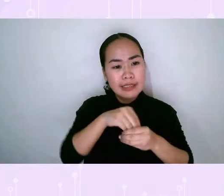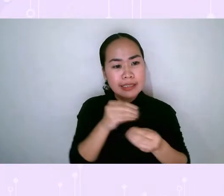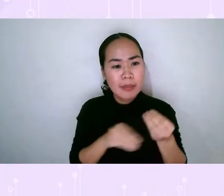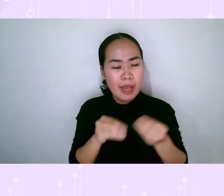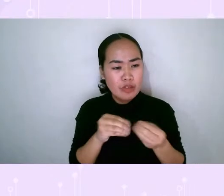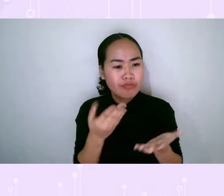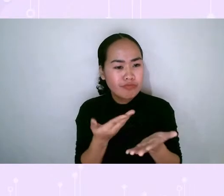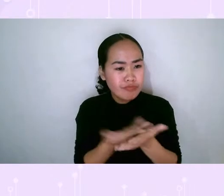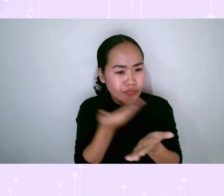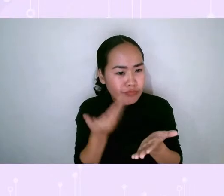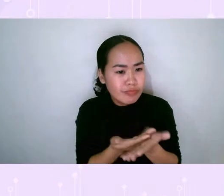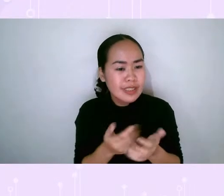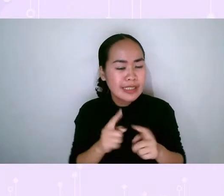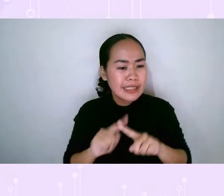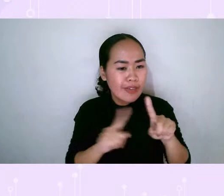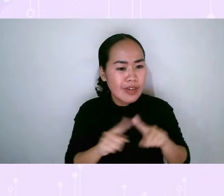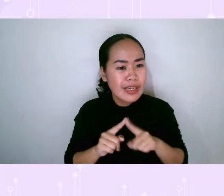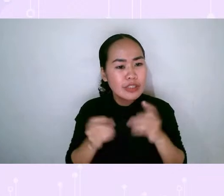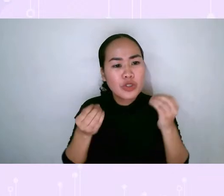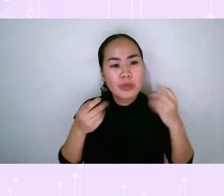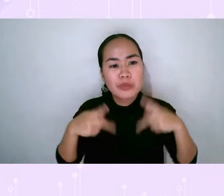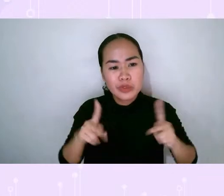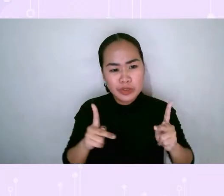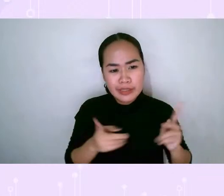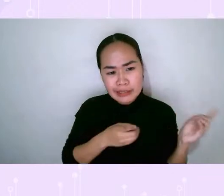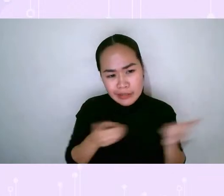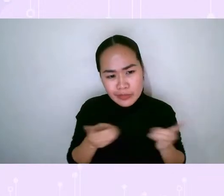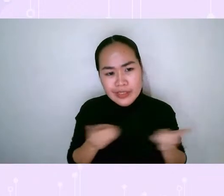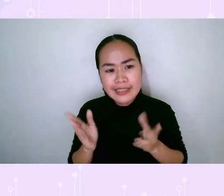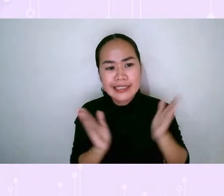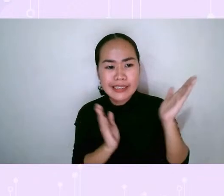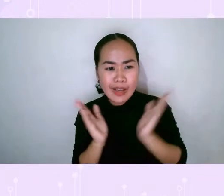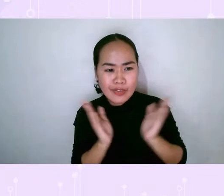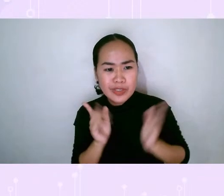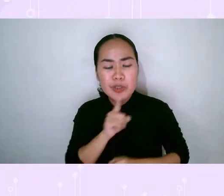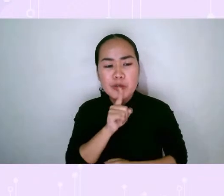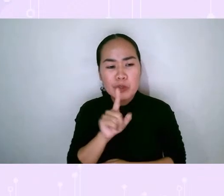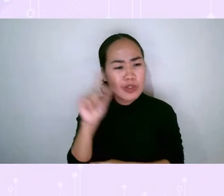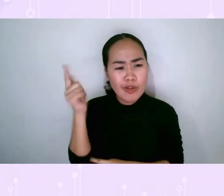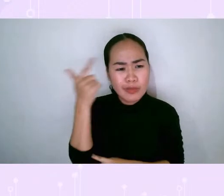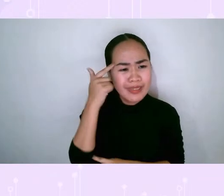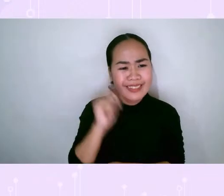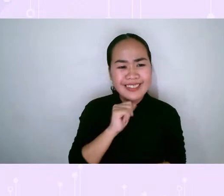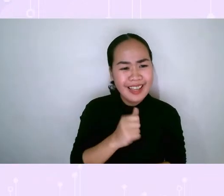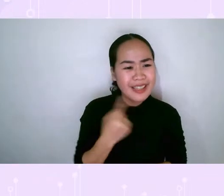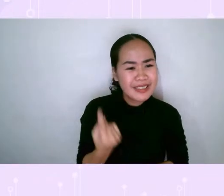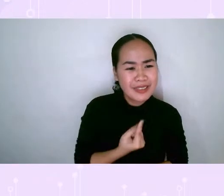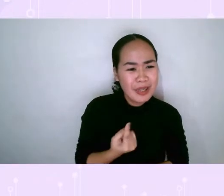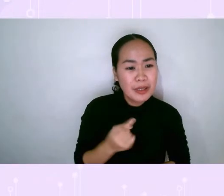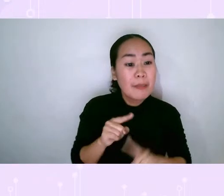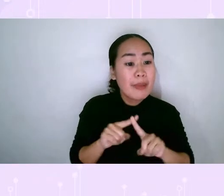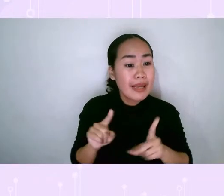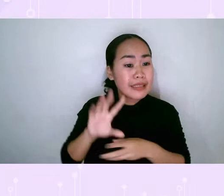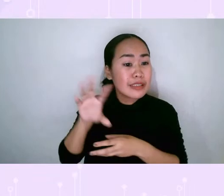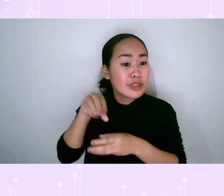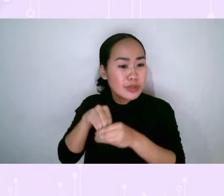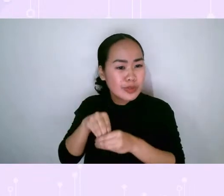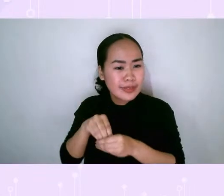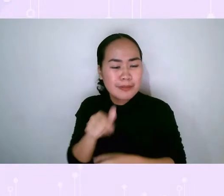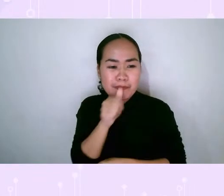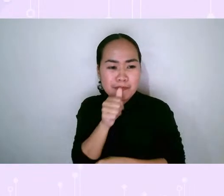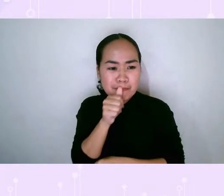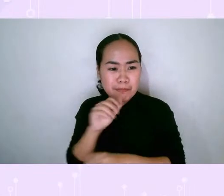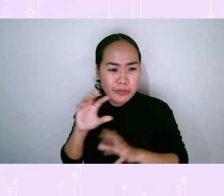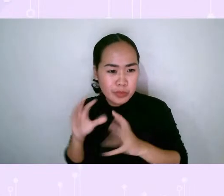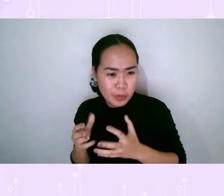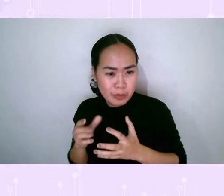increased opportunities and enhanced delivery of services, not only by our government, but also by the private sector. However, we all